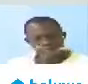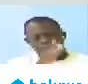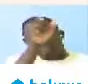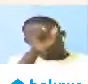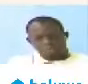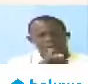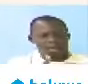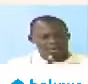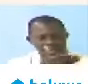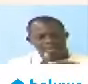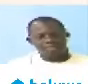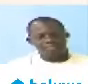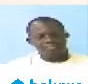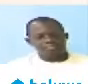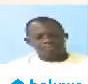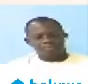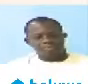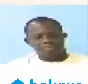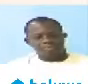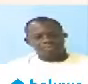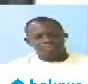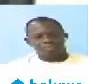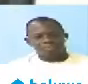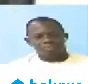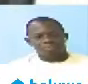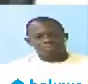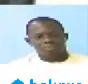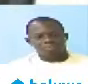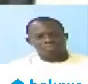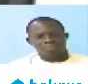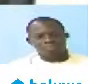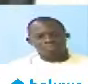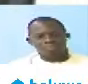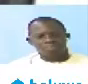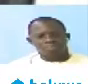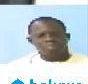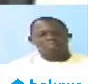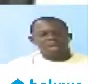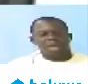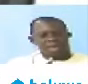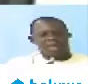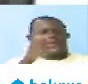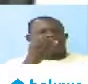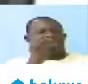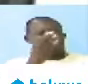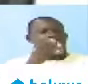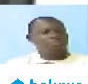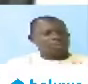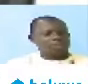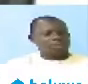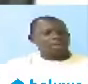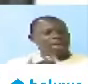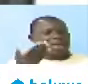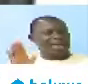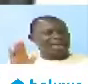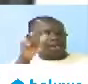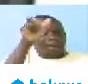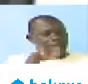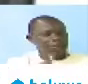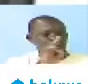Ofana Bora Unsafo Umuchas Telo Bulba Bulodida. I can say he was the right hand man